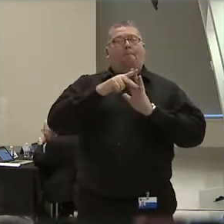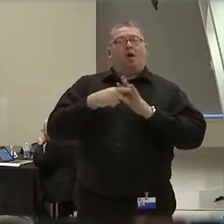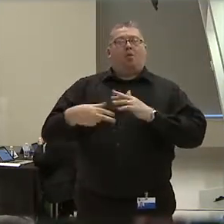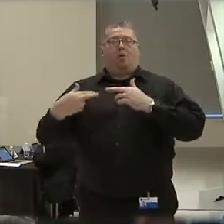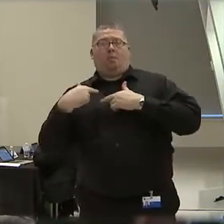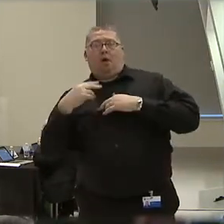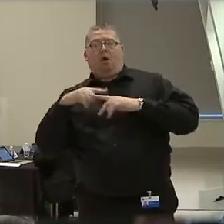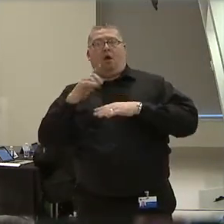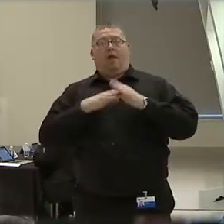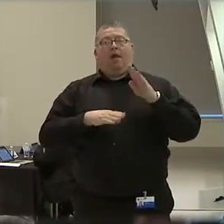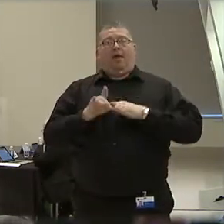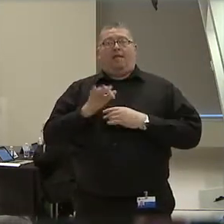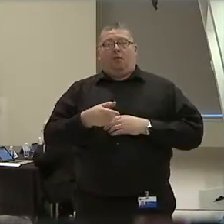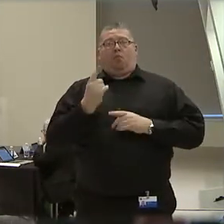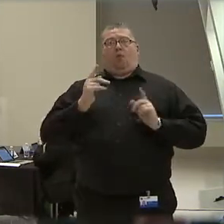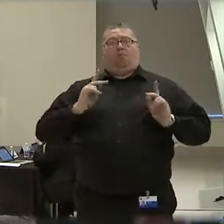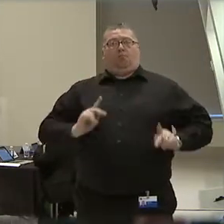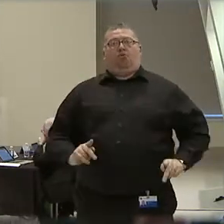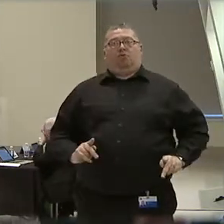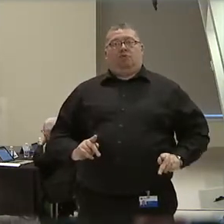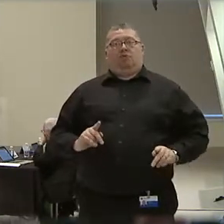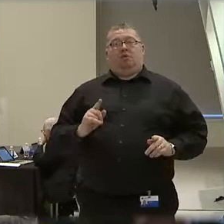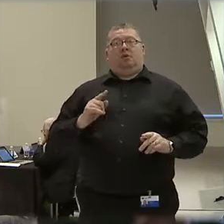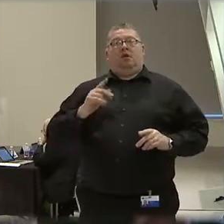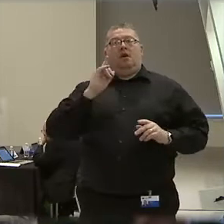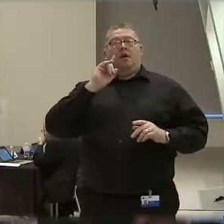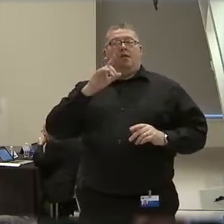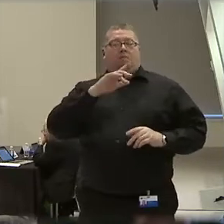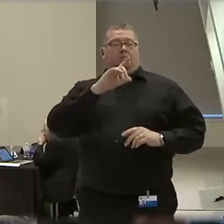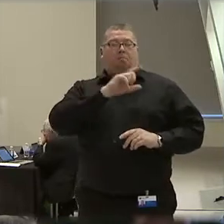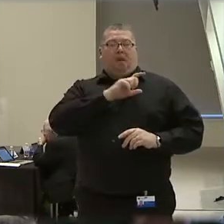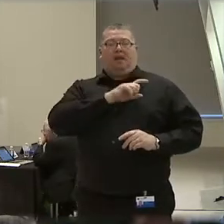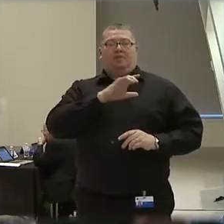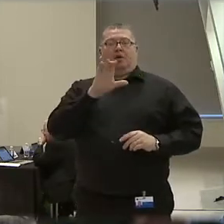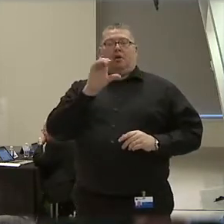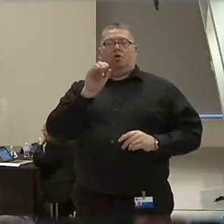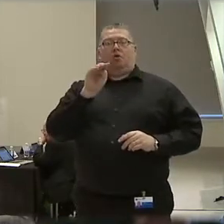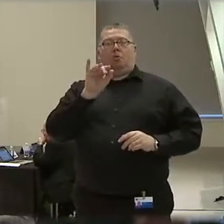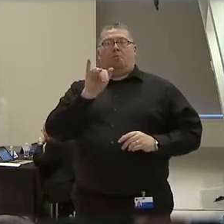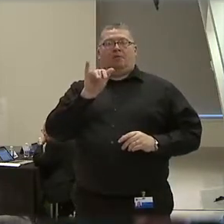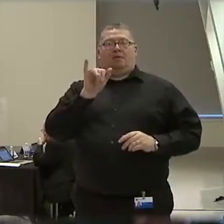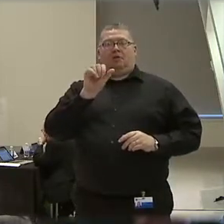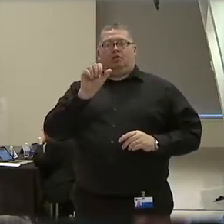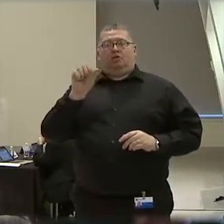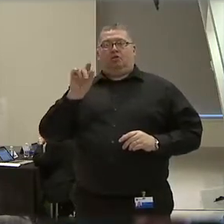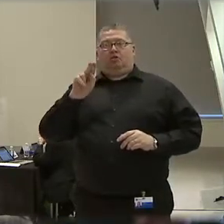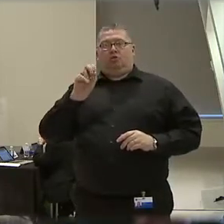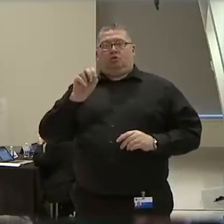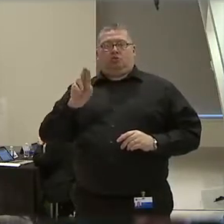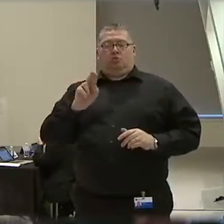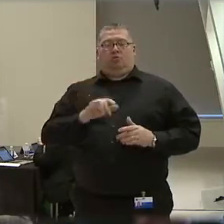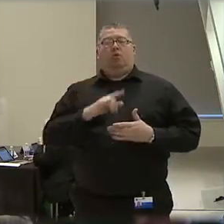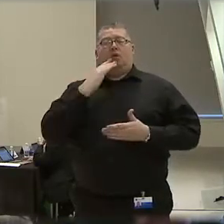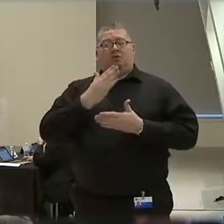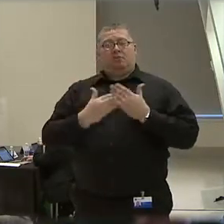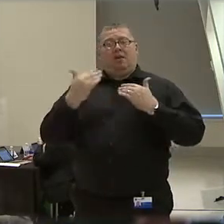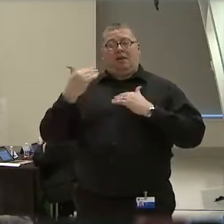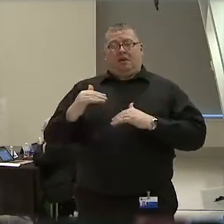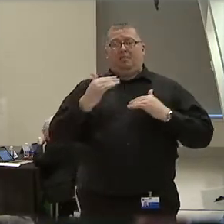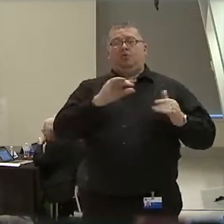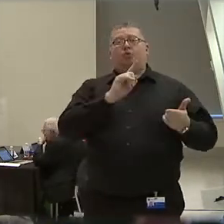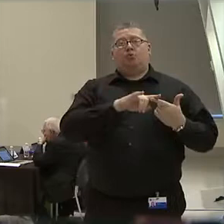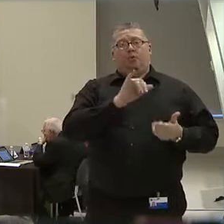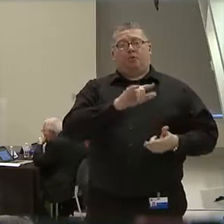authority in the hands of one person, a police commissioner. Obviously, there are limitations to this model which must be